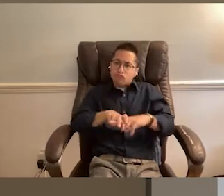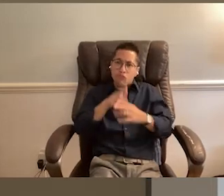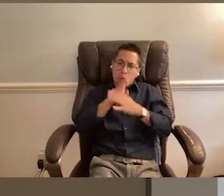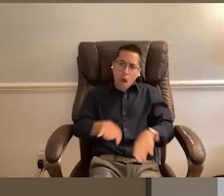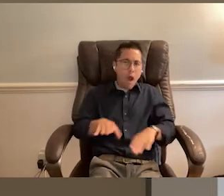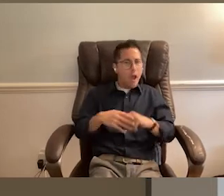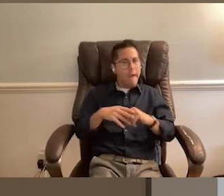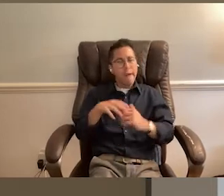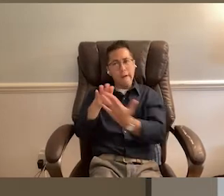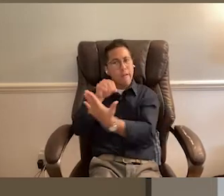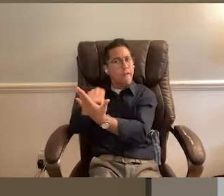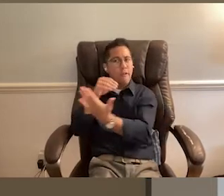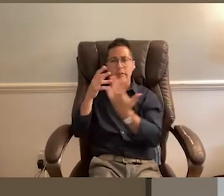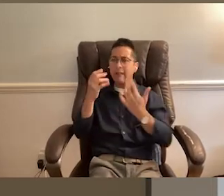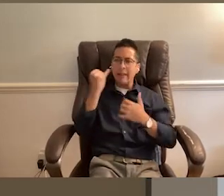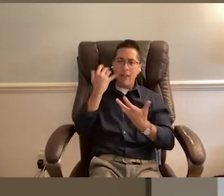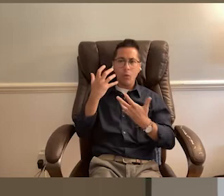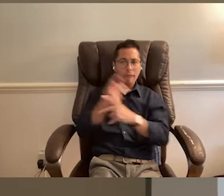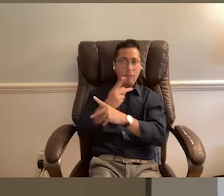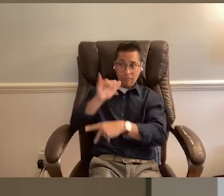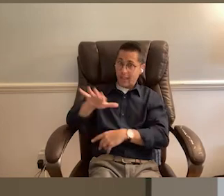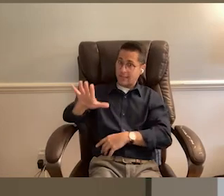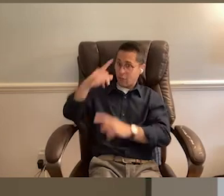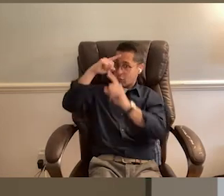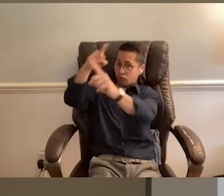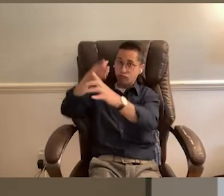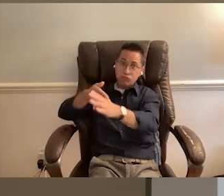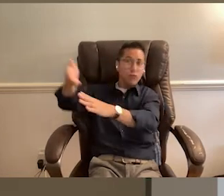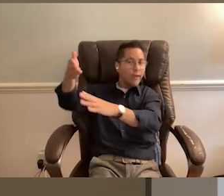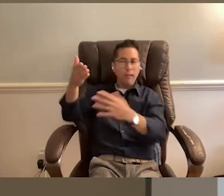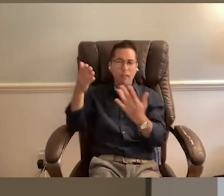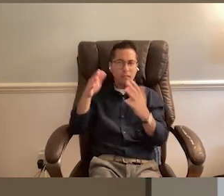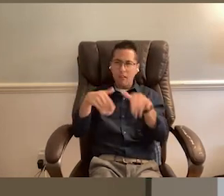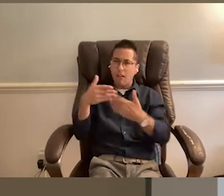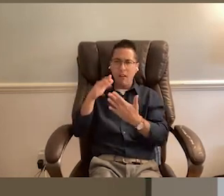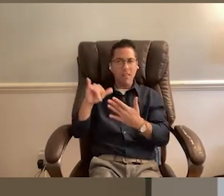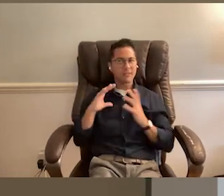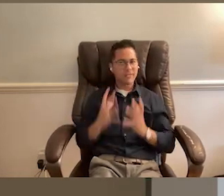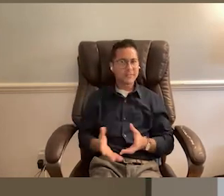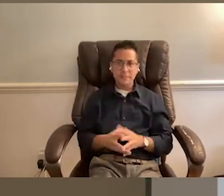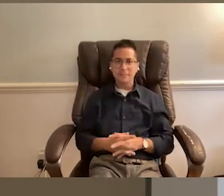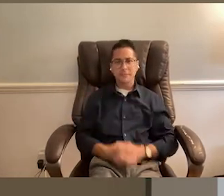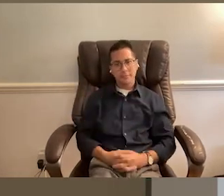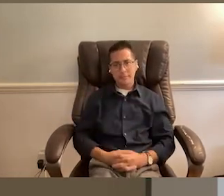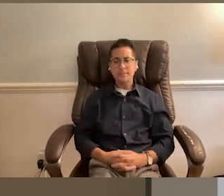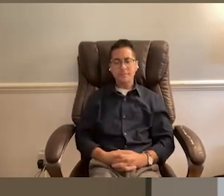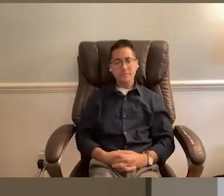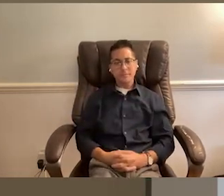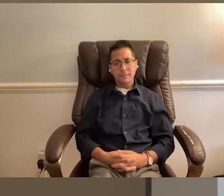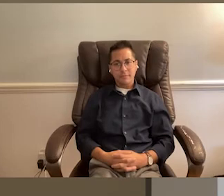me or one of the academic mentors maybe saying, okay, I see there's a 10-page paper due, so maybe we're not going to write that 10-page paper, but maybe we can do